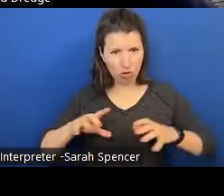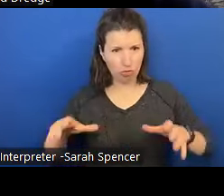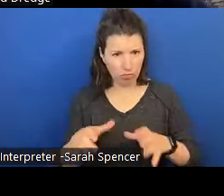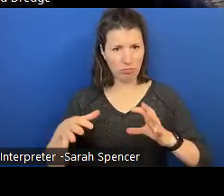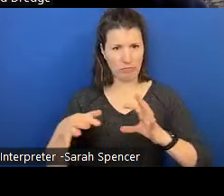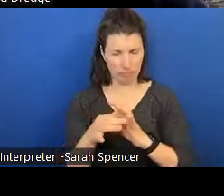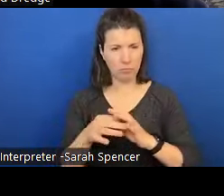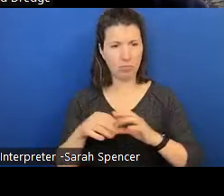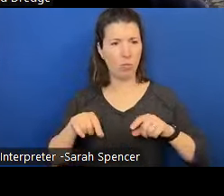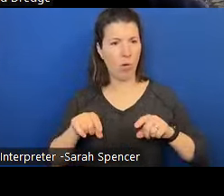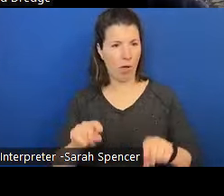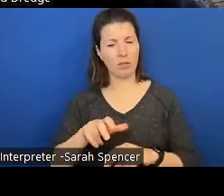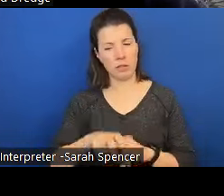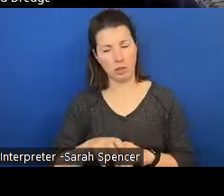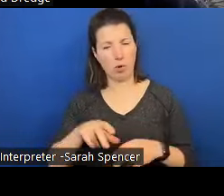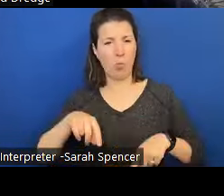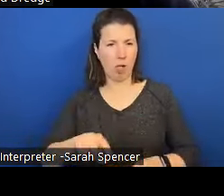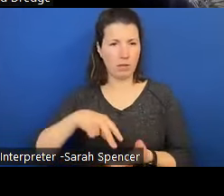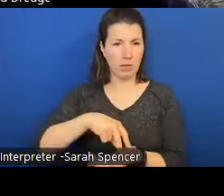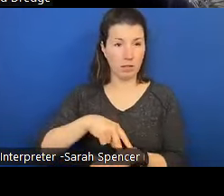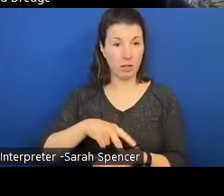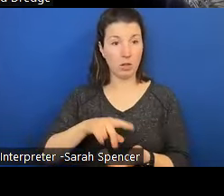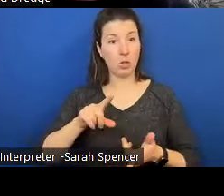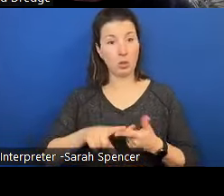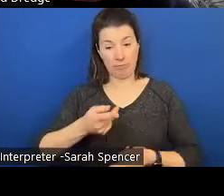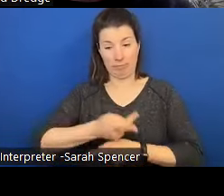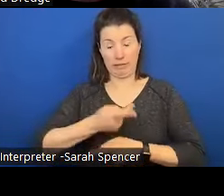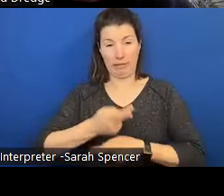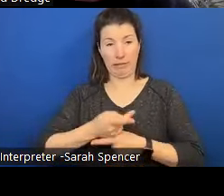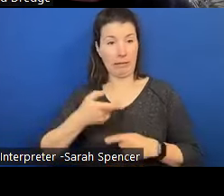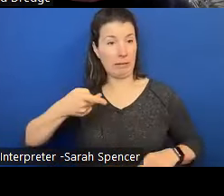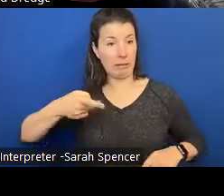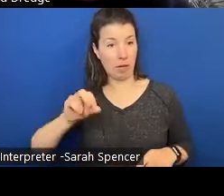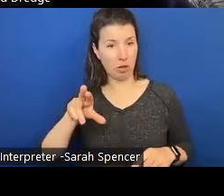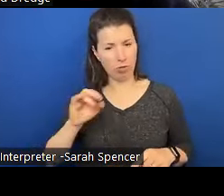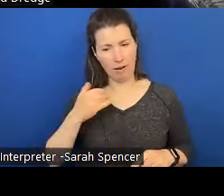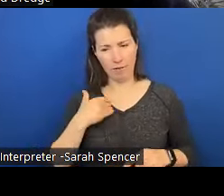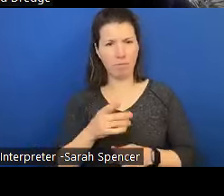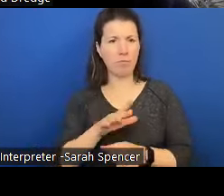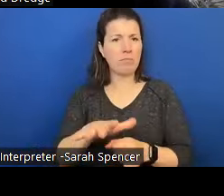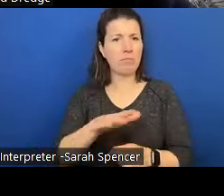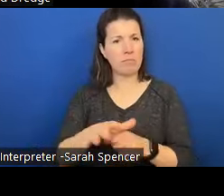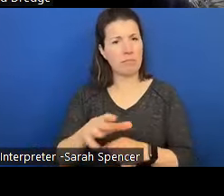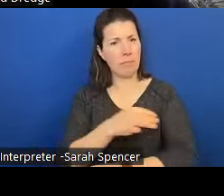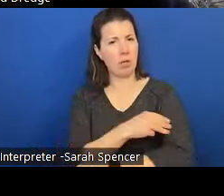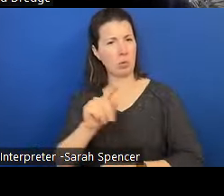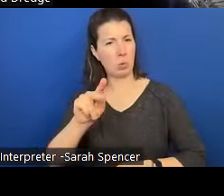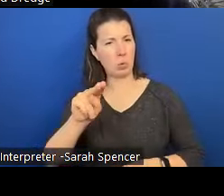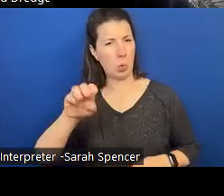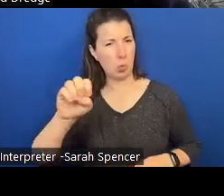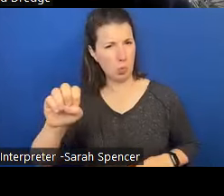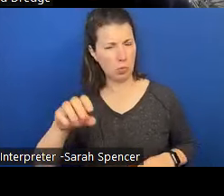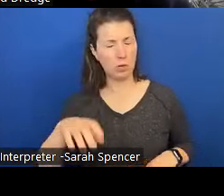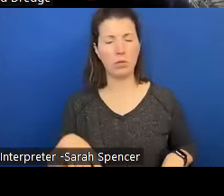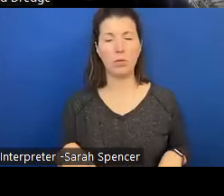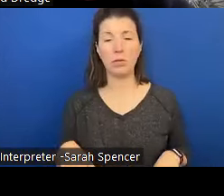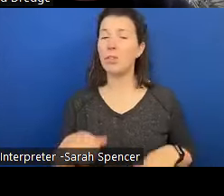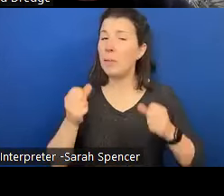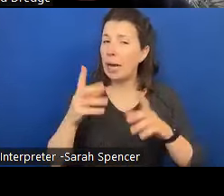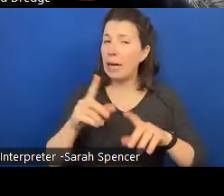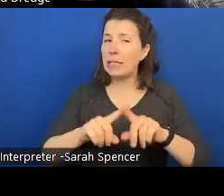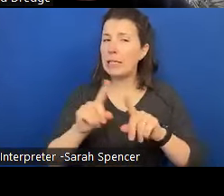have to have adequate muscle tone. And so there are many sort of postures